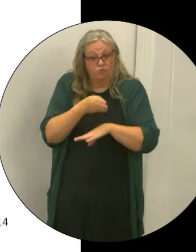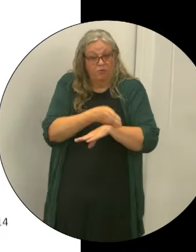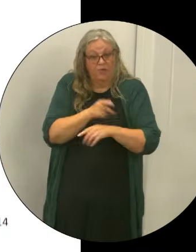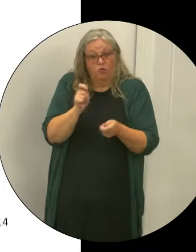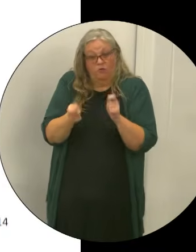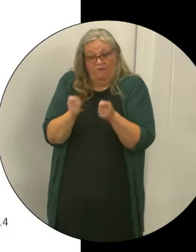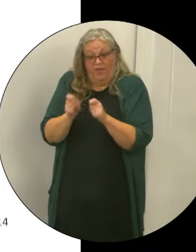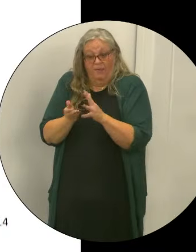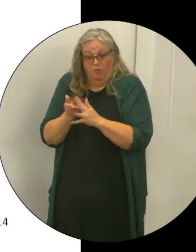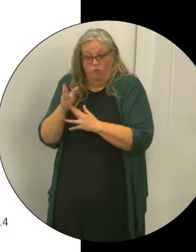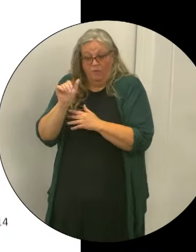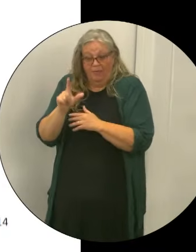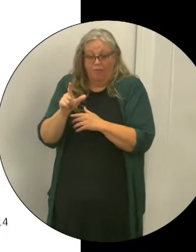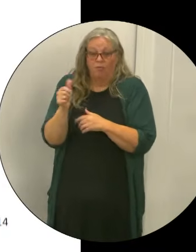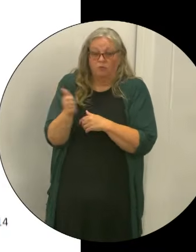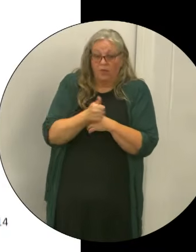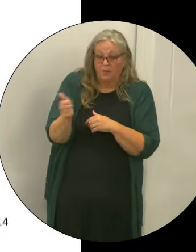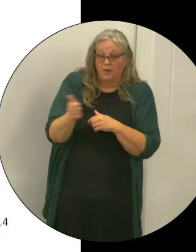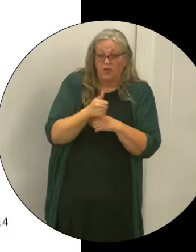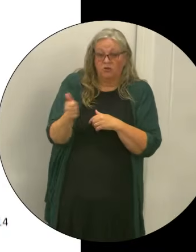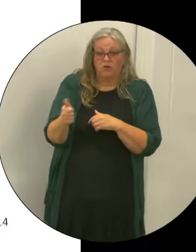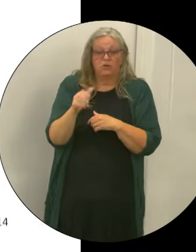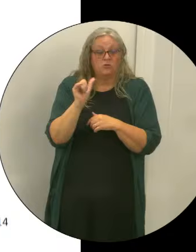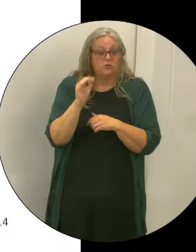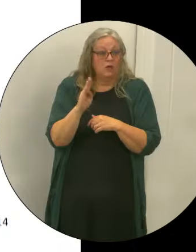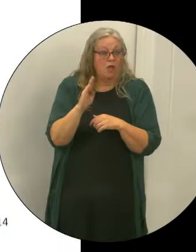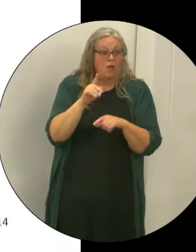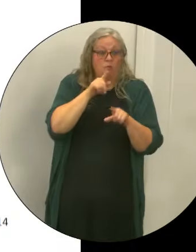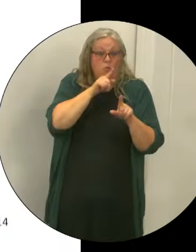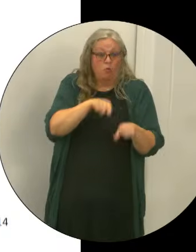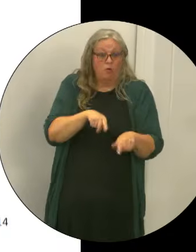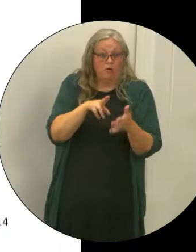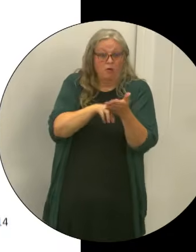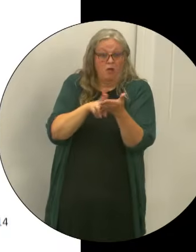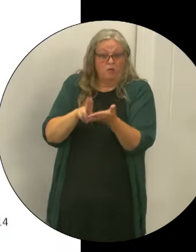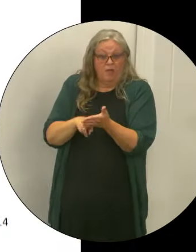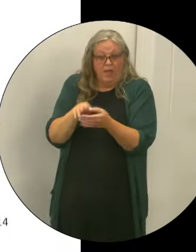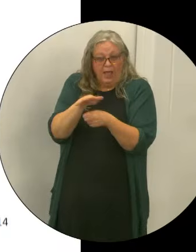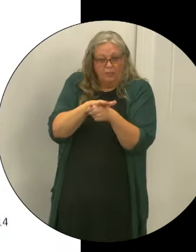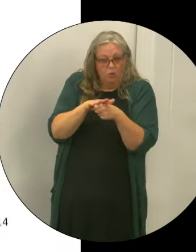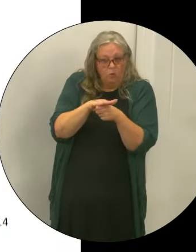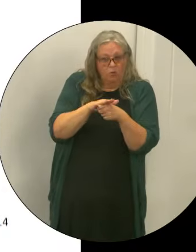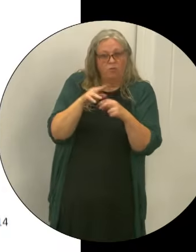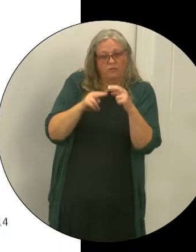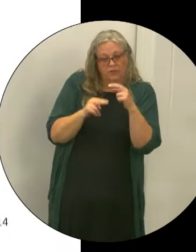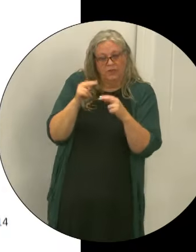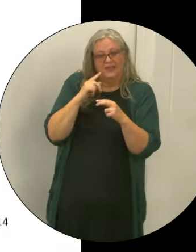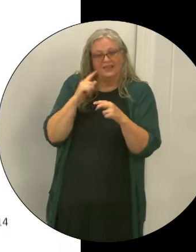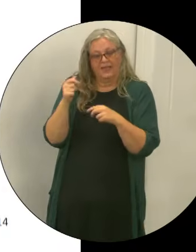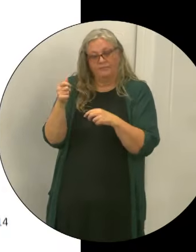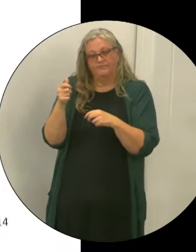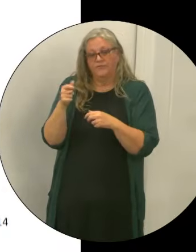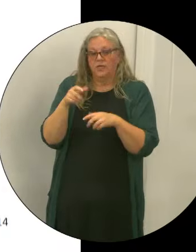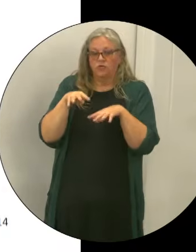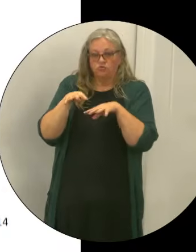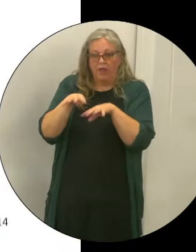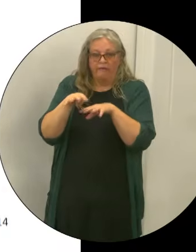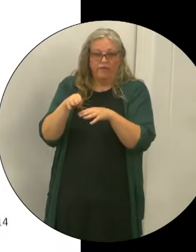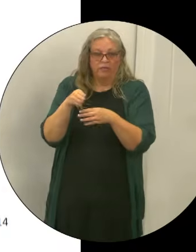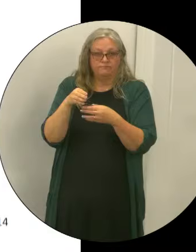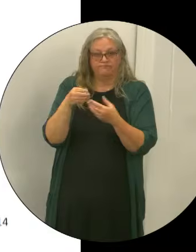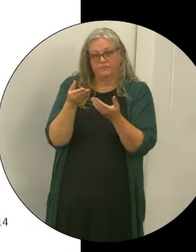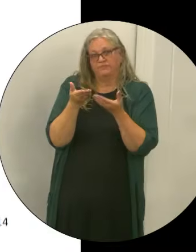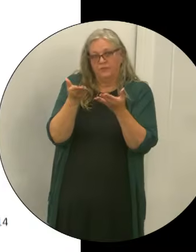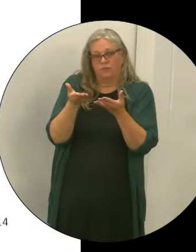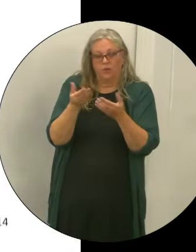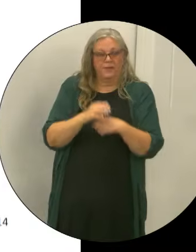through bills, transportation, job order contracting, local control of facilities, and school traffic safety recommendations. Each